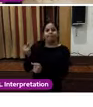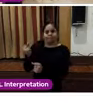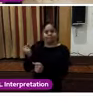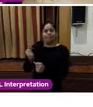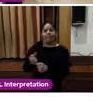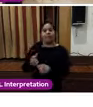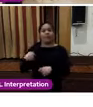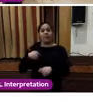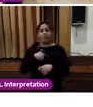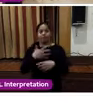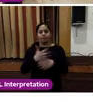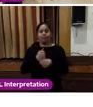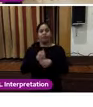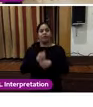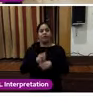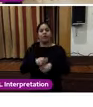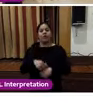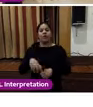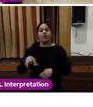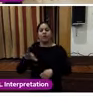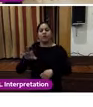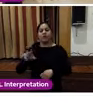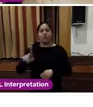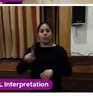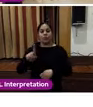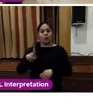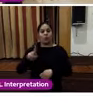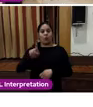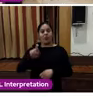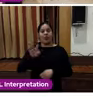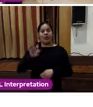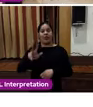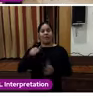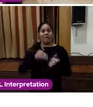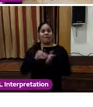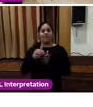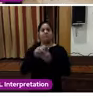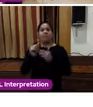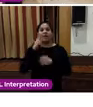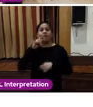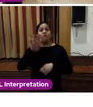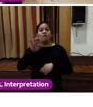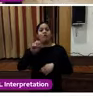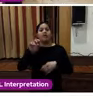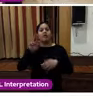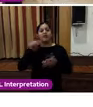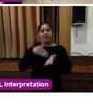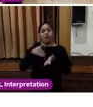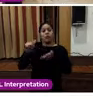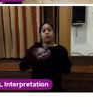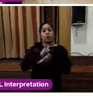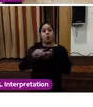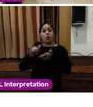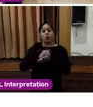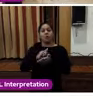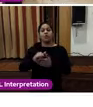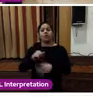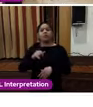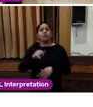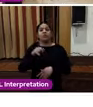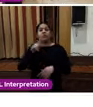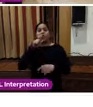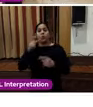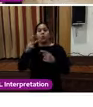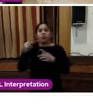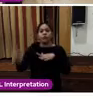$193 million in assistance for 40,000 New Yorkers that came forward and said that